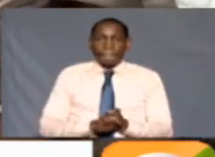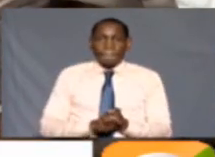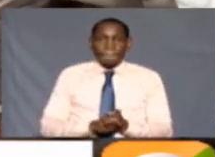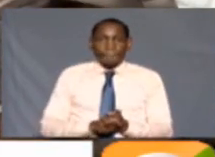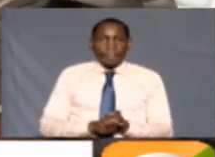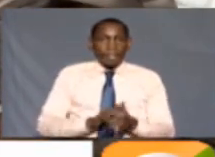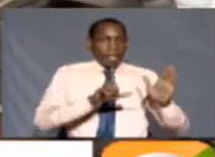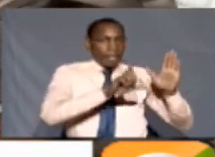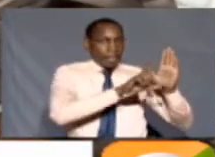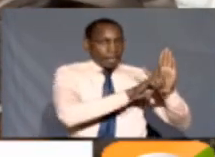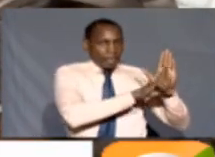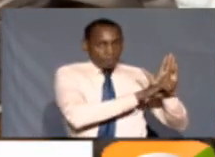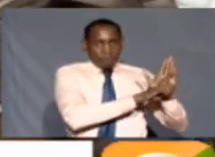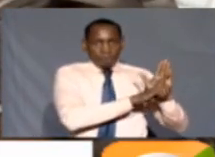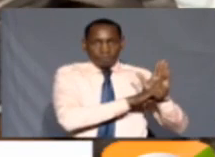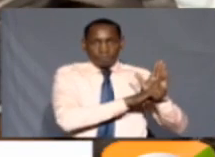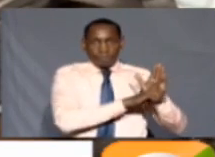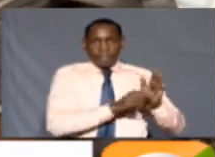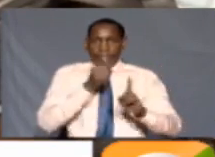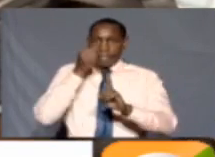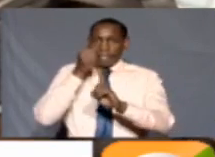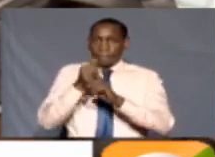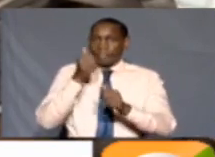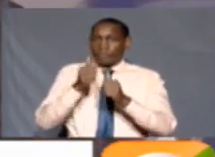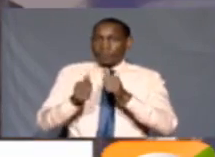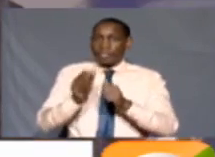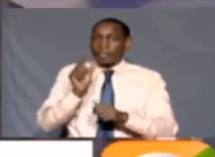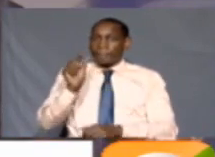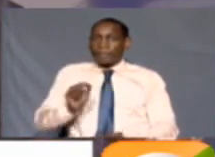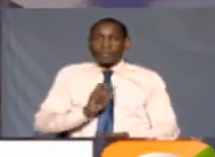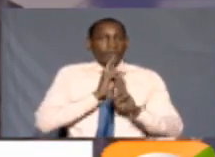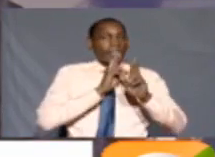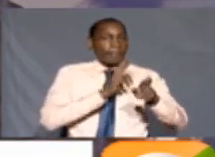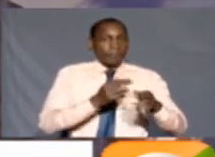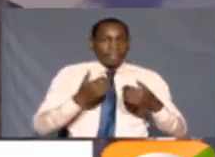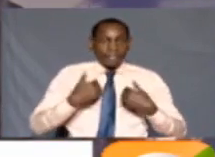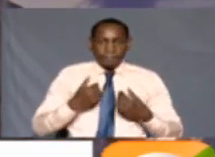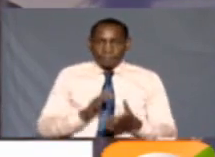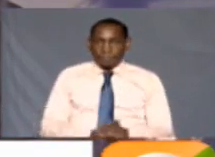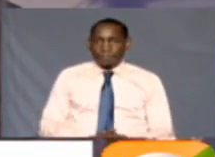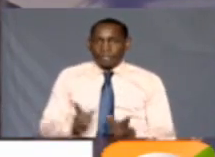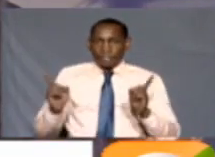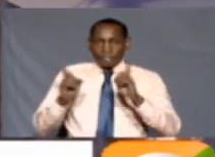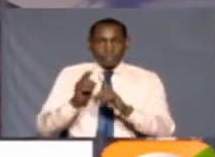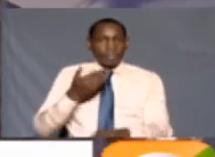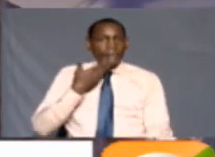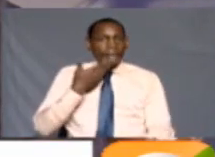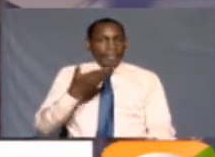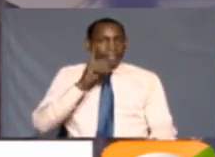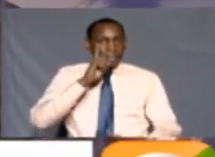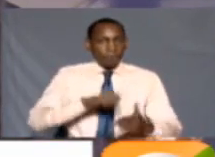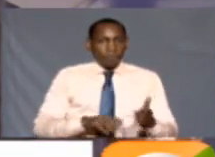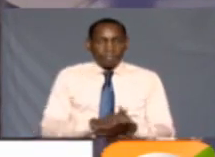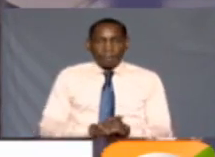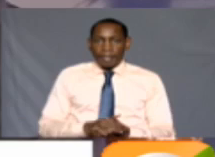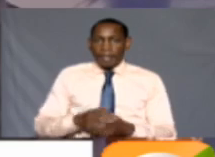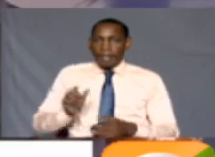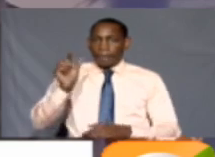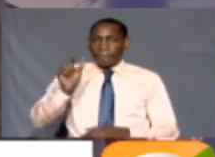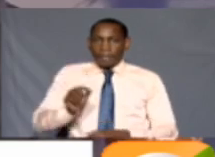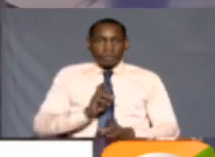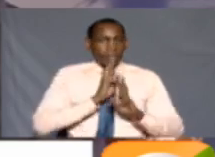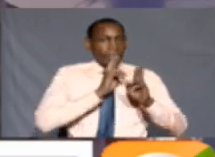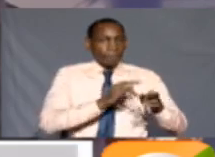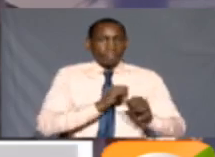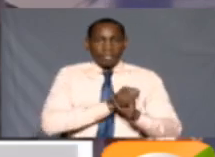How much legal liability does a whistleblower have? I think, Trevor, the short answer is that a whistleblower is protected